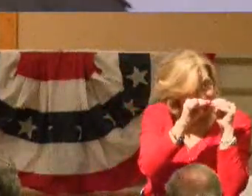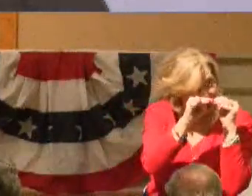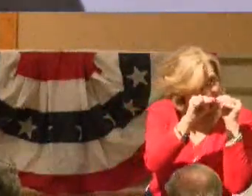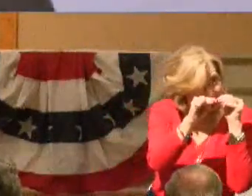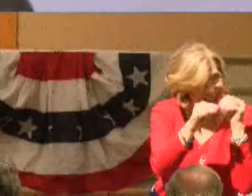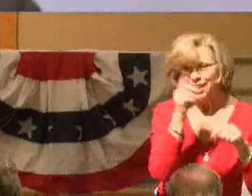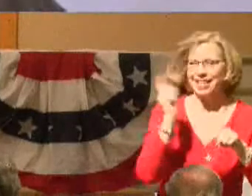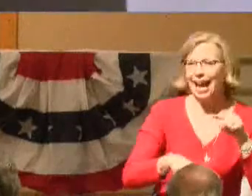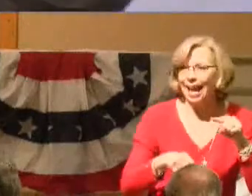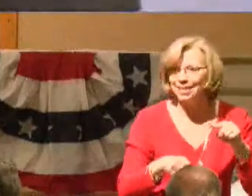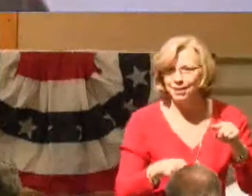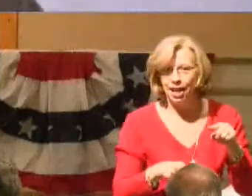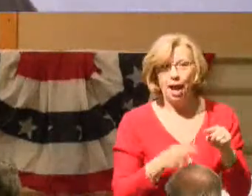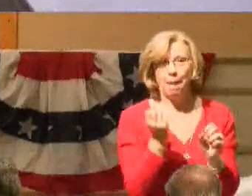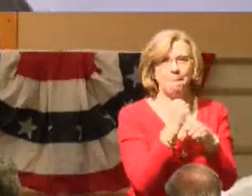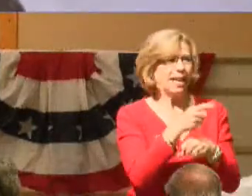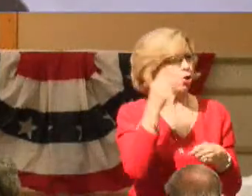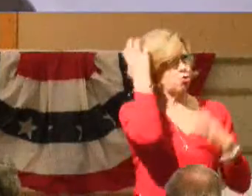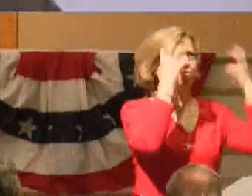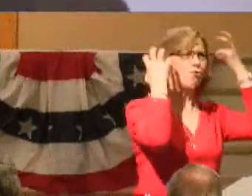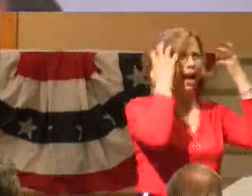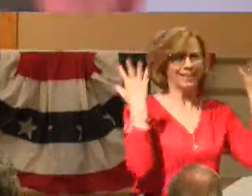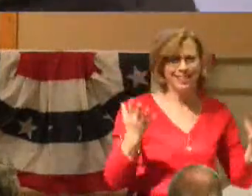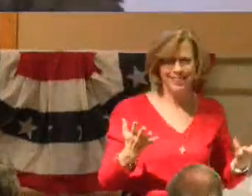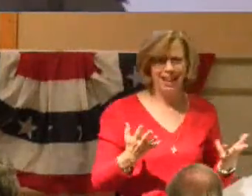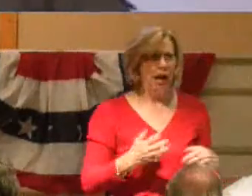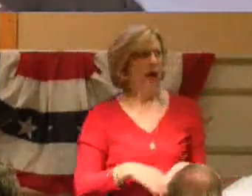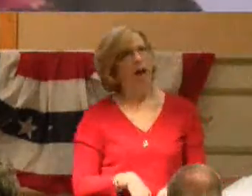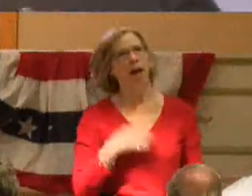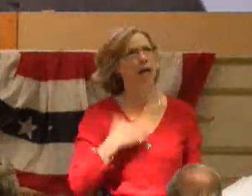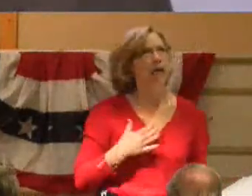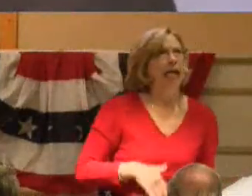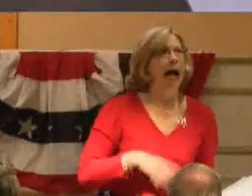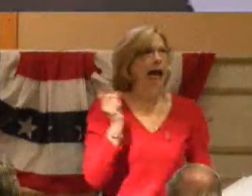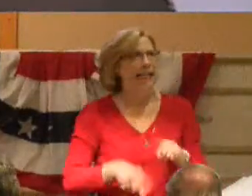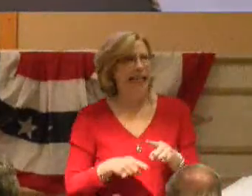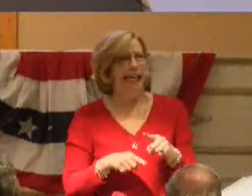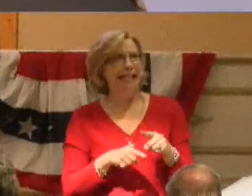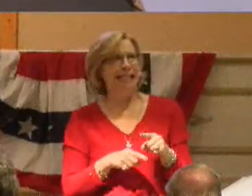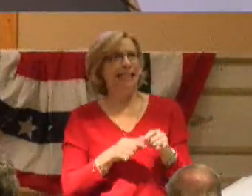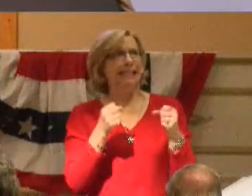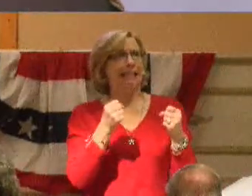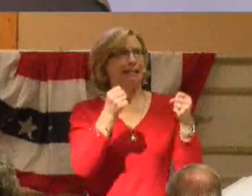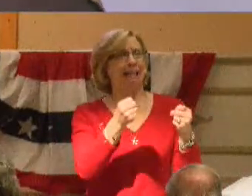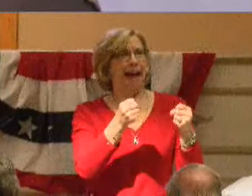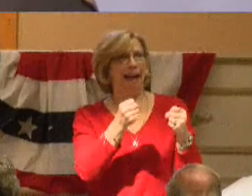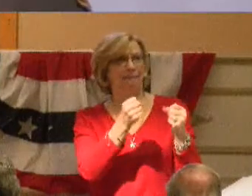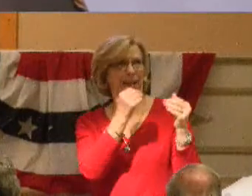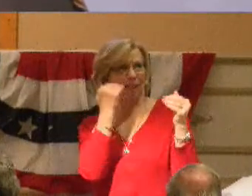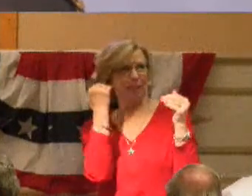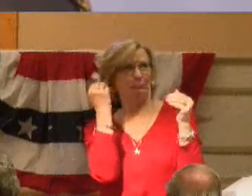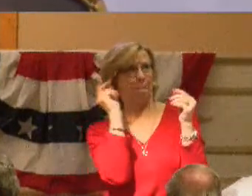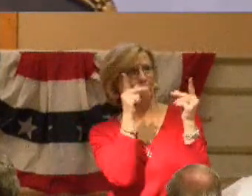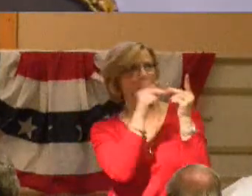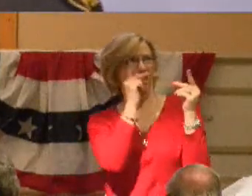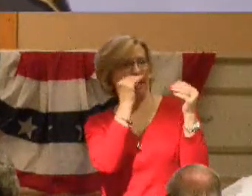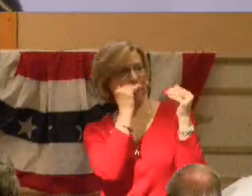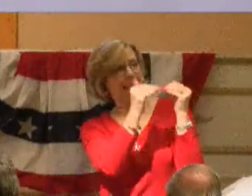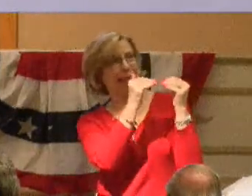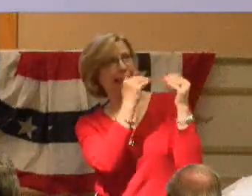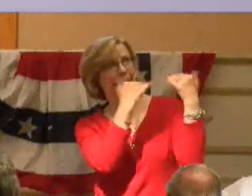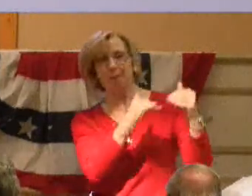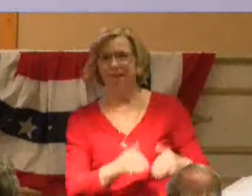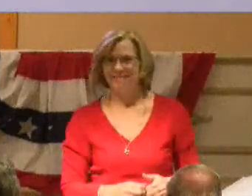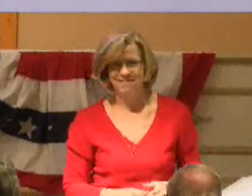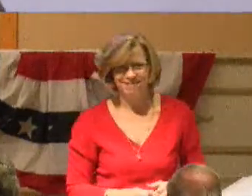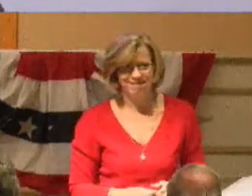you absolutely nuts. You will be certifiable by the time it's over. Yes, you